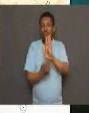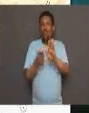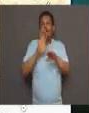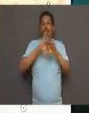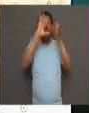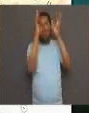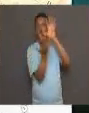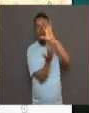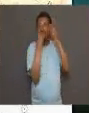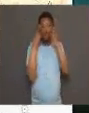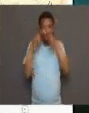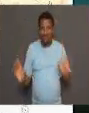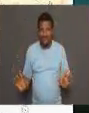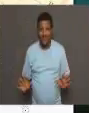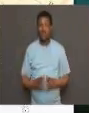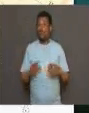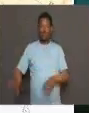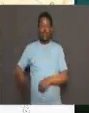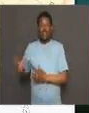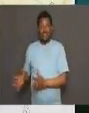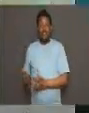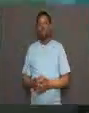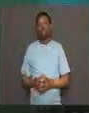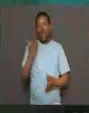another is not shown on the globe.